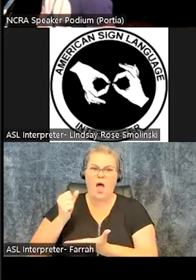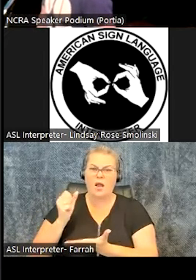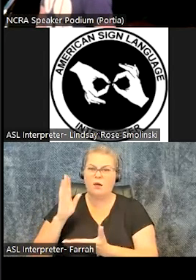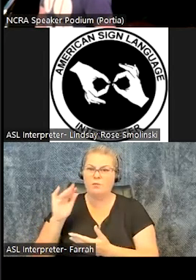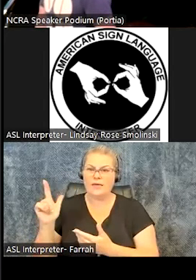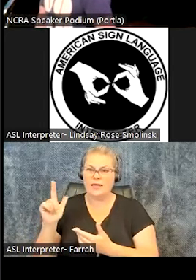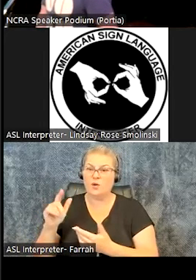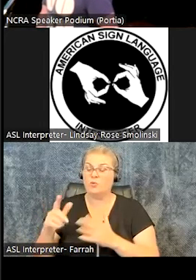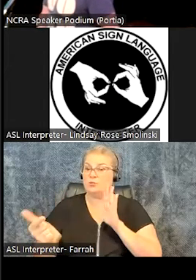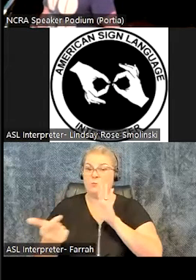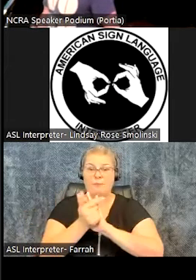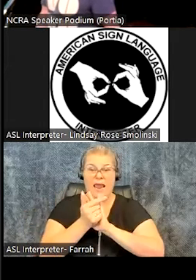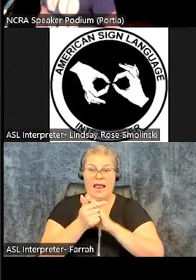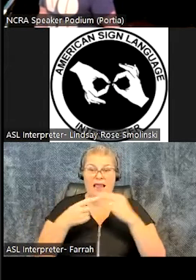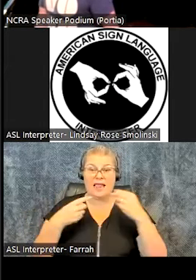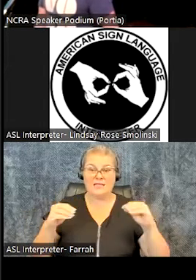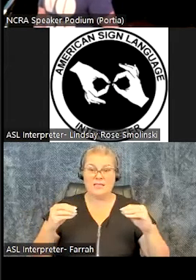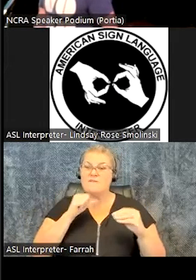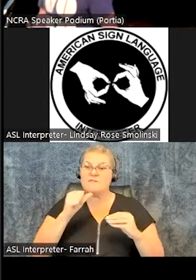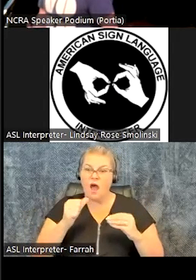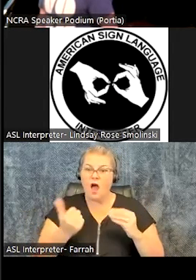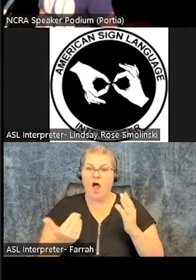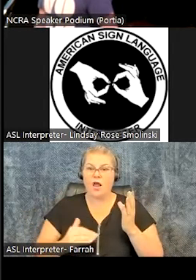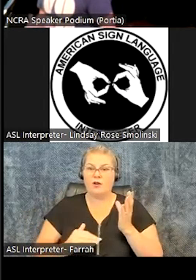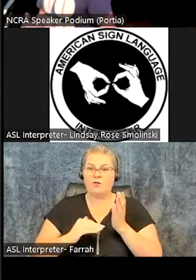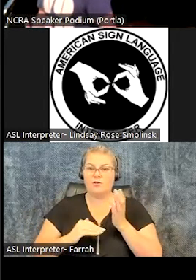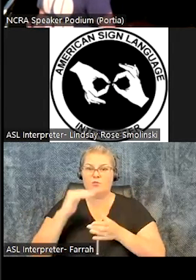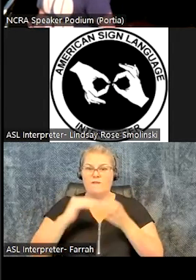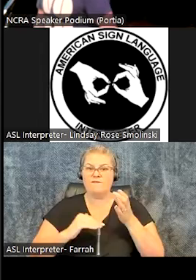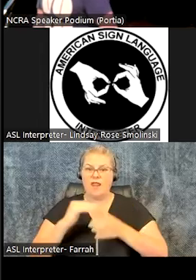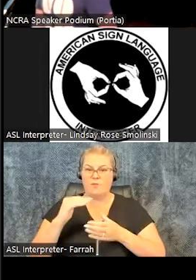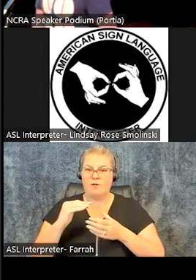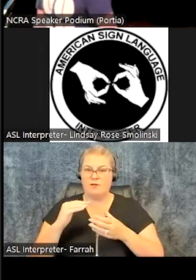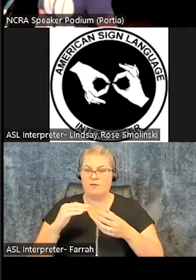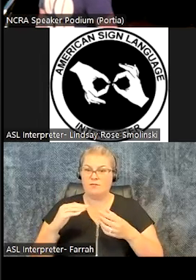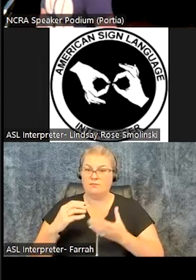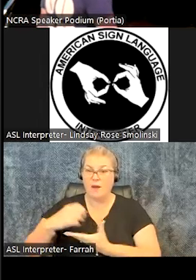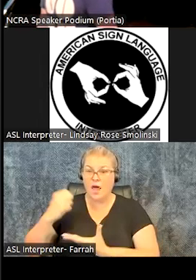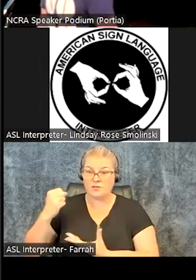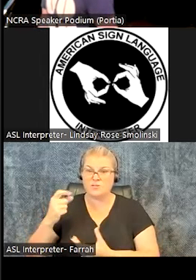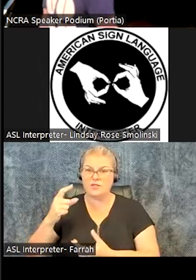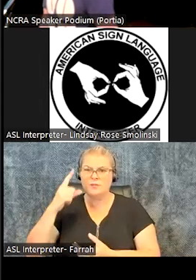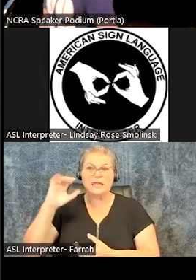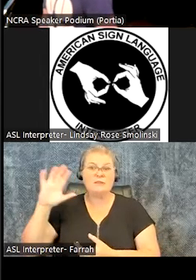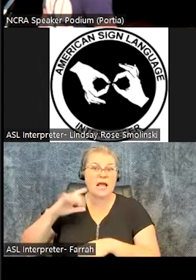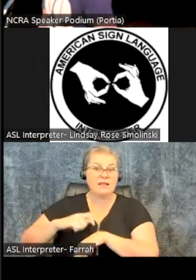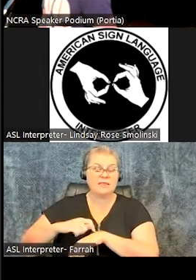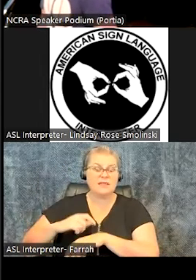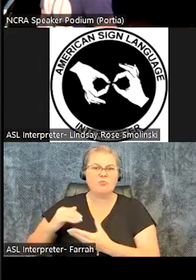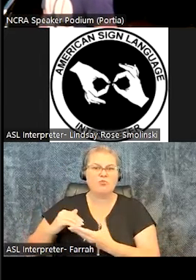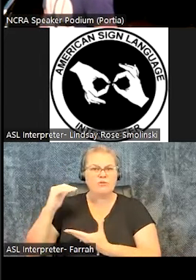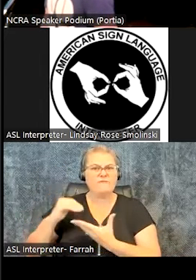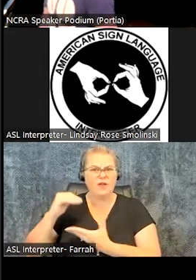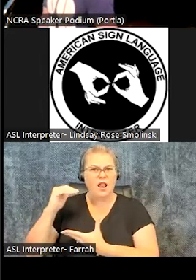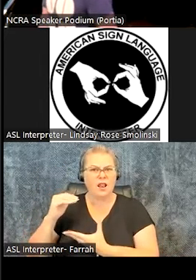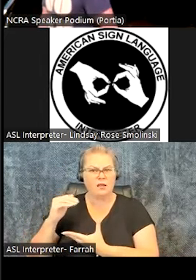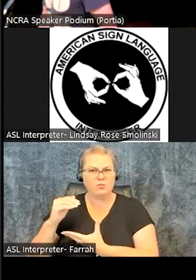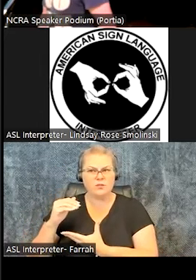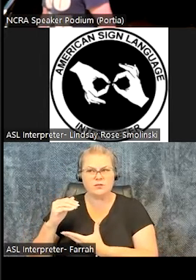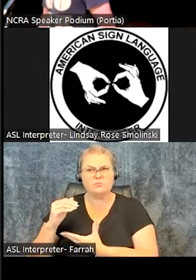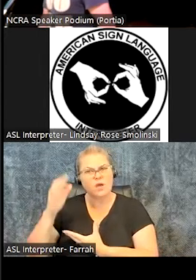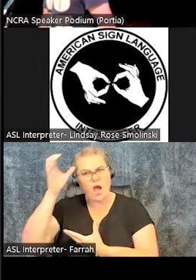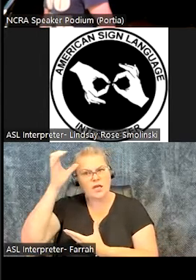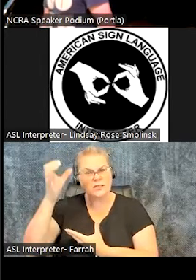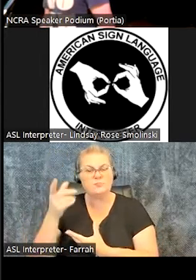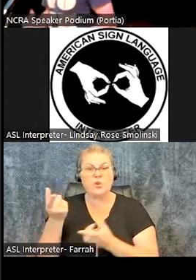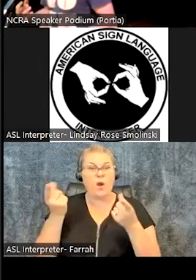sale of non-refillable bottles. Up until that time, refill was kind of the concept. And what was happening was in Vermont, a